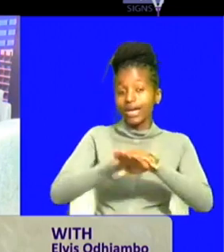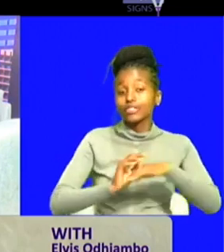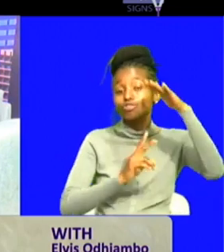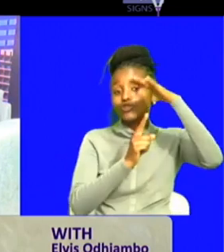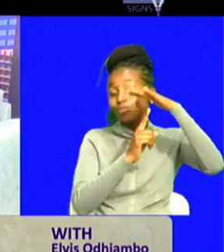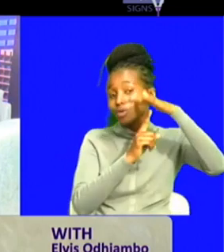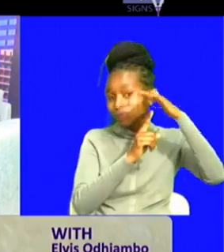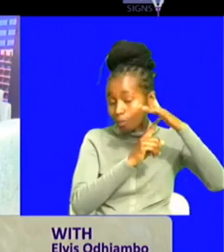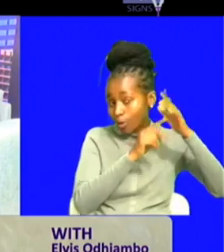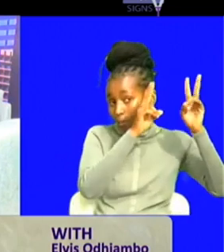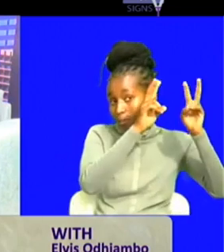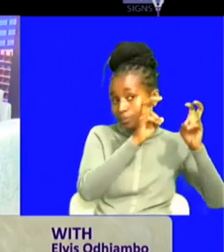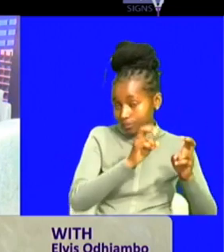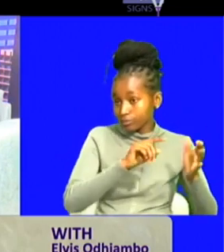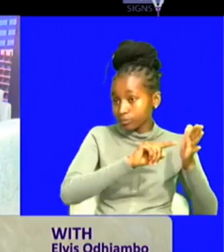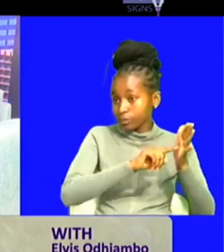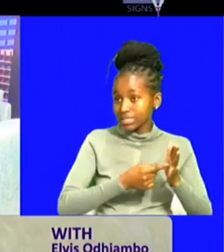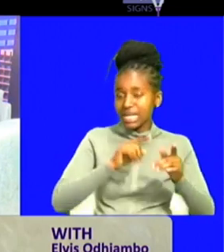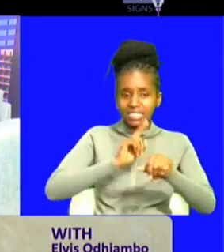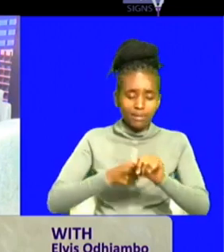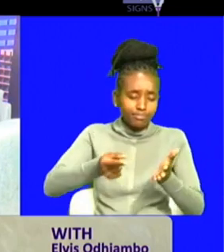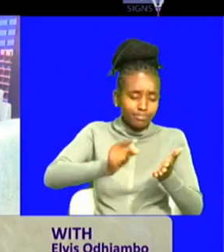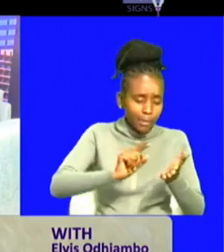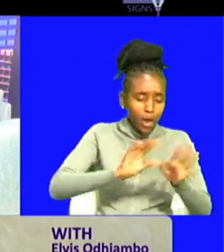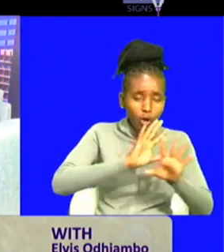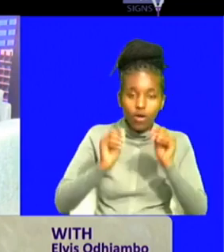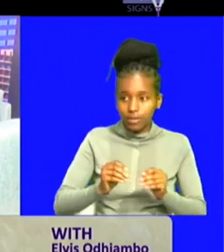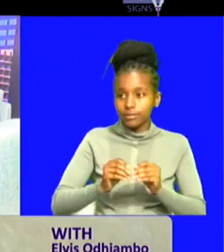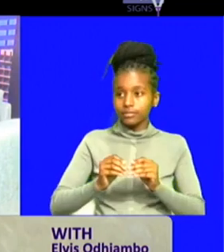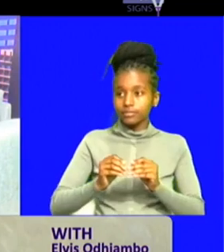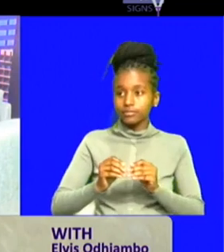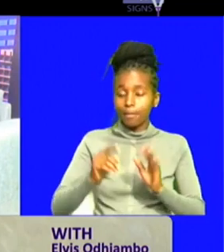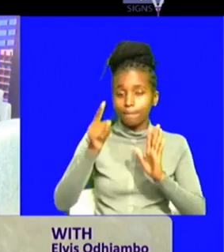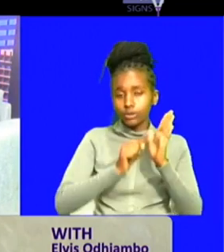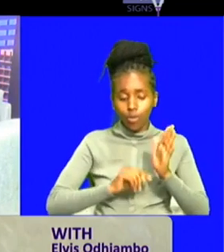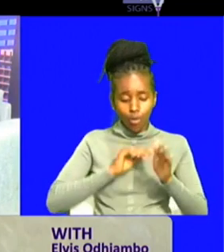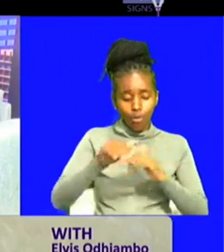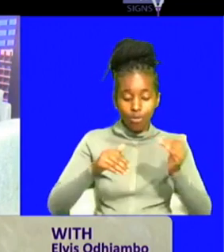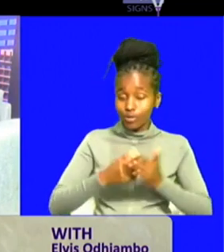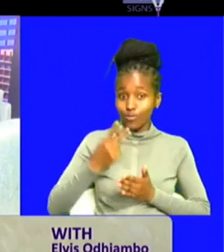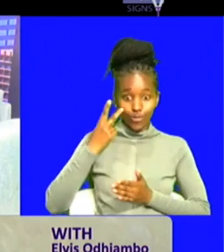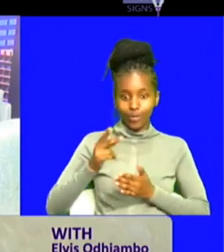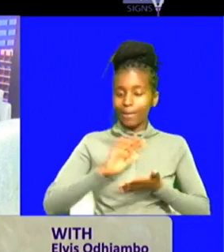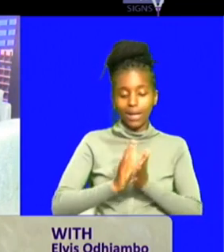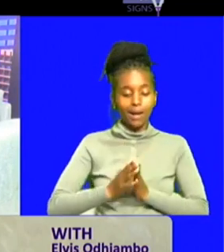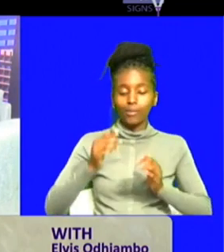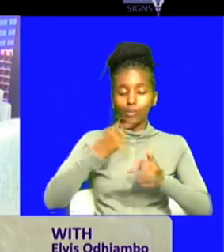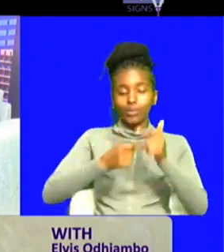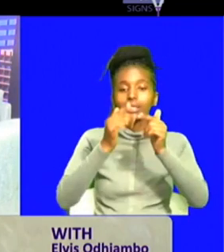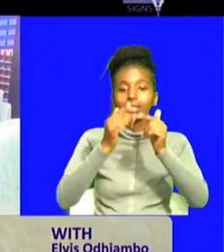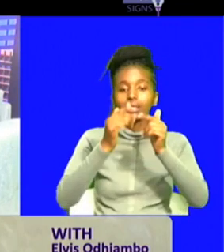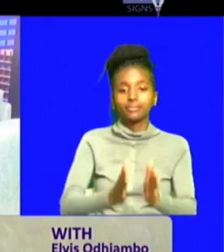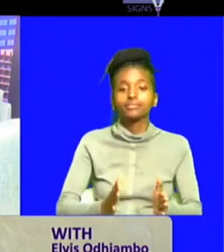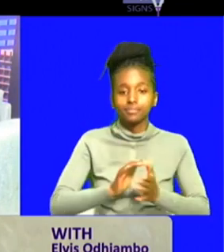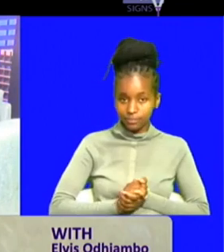and when it came to the finals, when you tally the total you know, the total points that they had, they managed the winner.